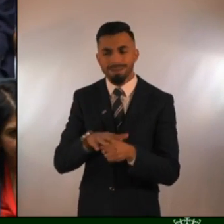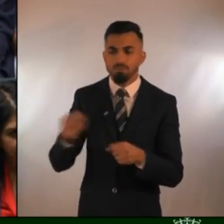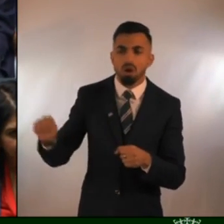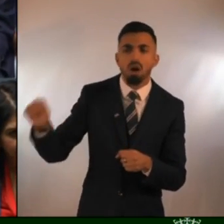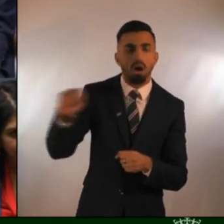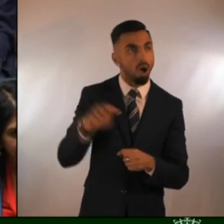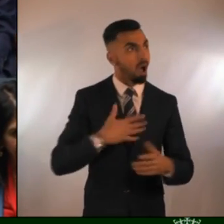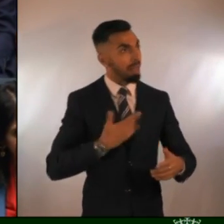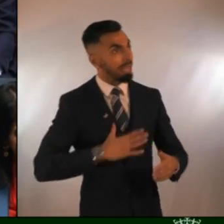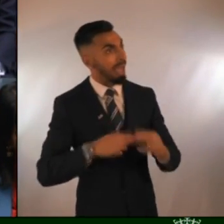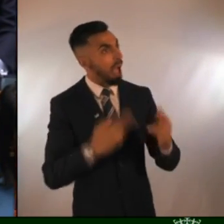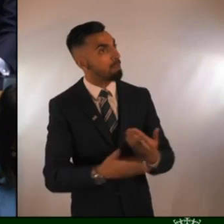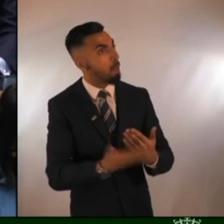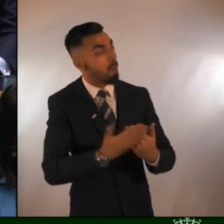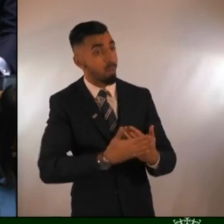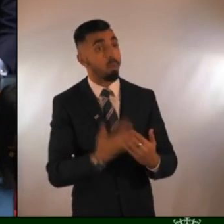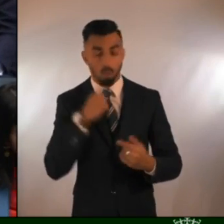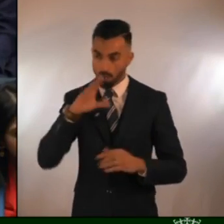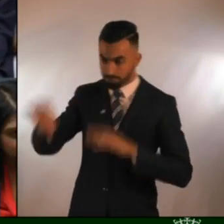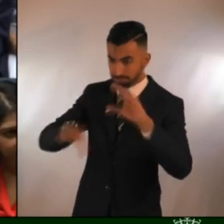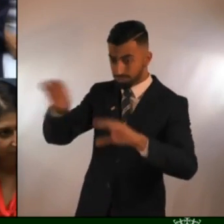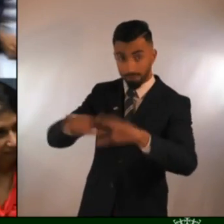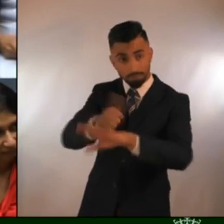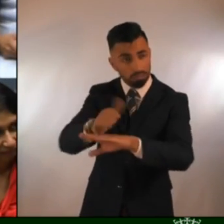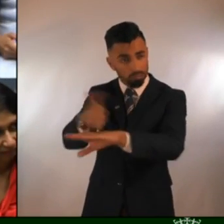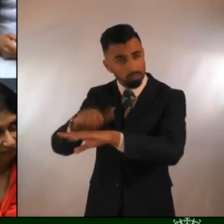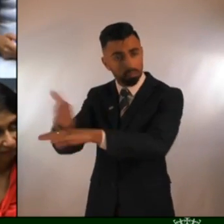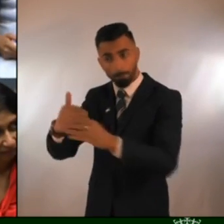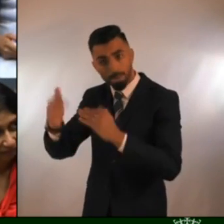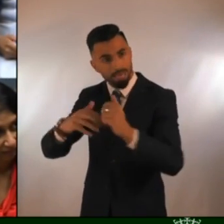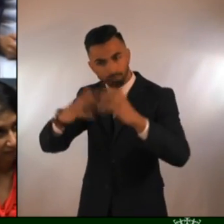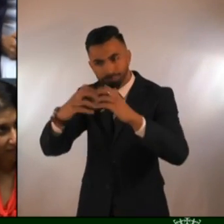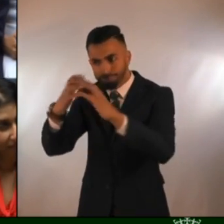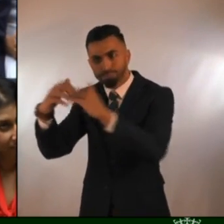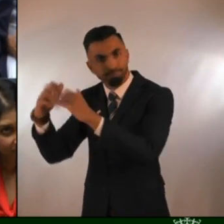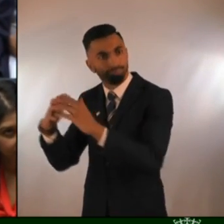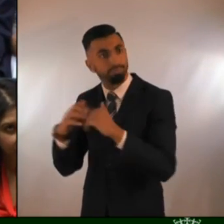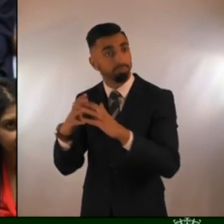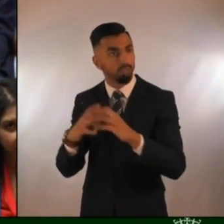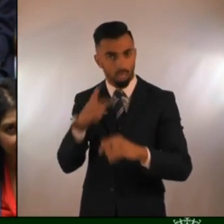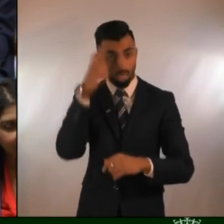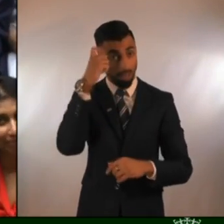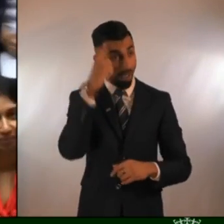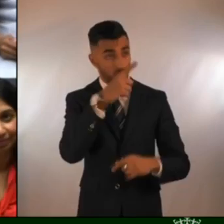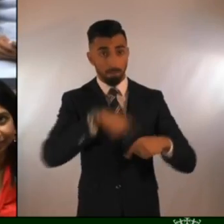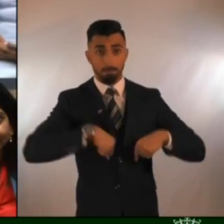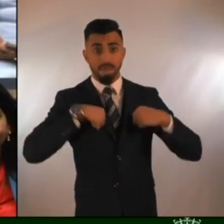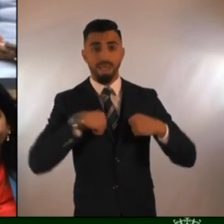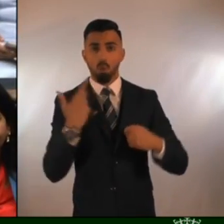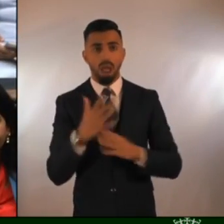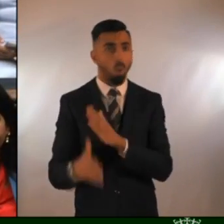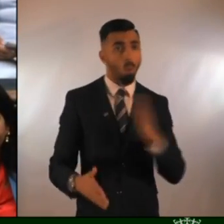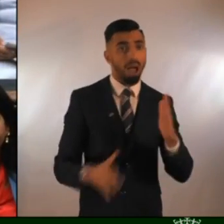our country. A new £400 million fund for ambitious mayors like Andy Street in the West Midlands to build